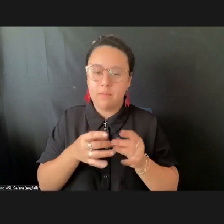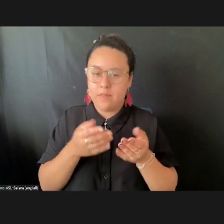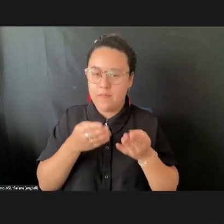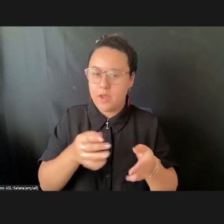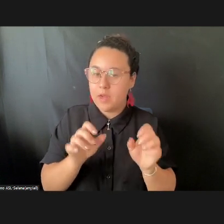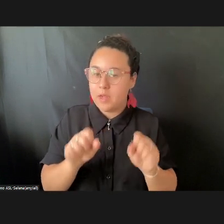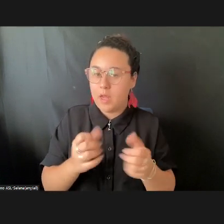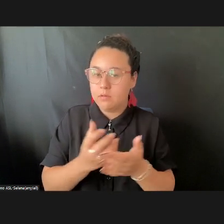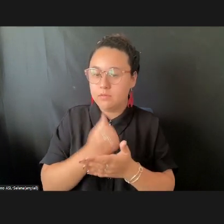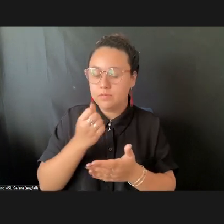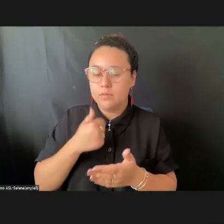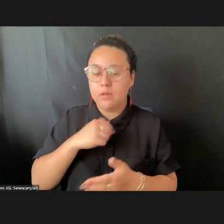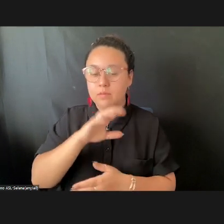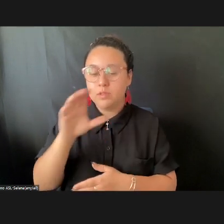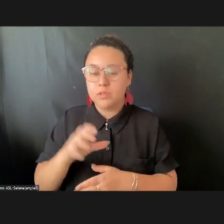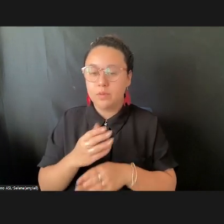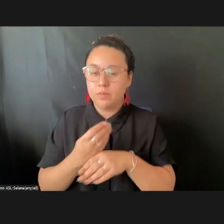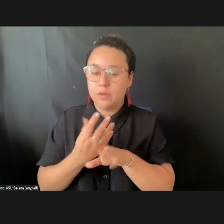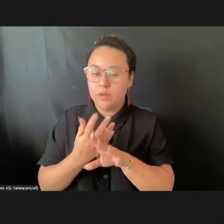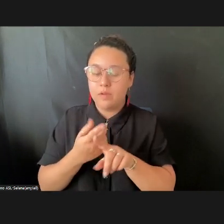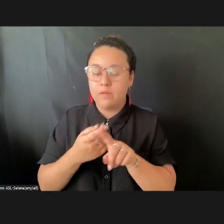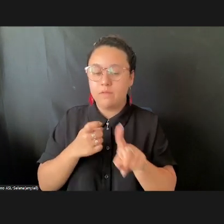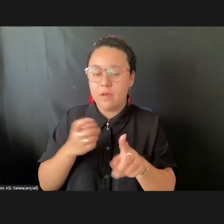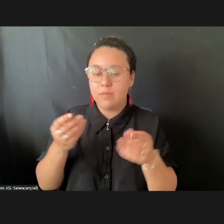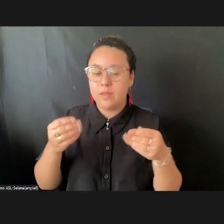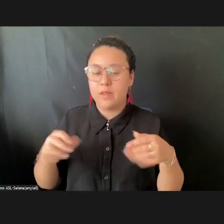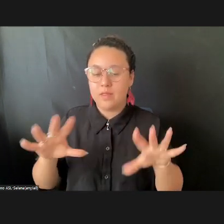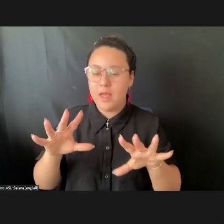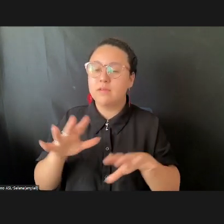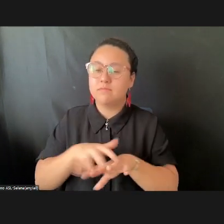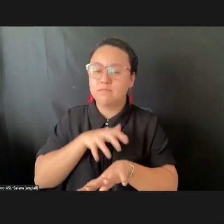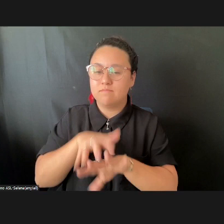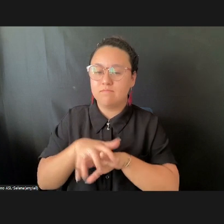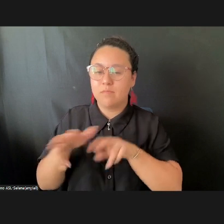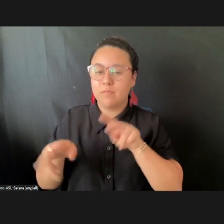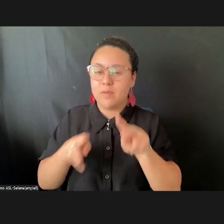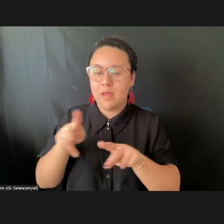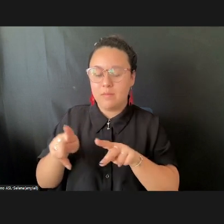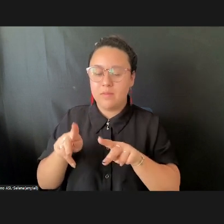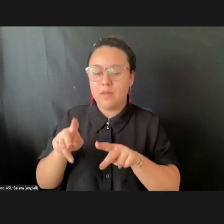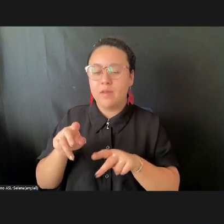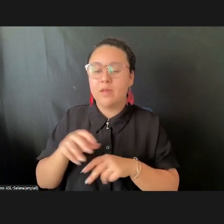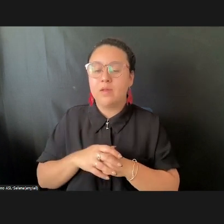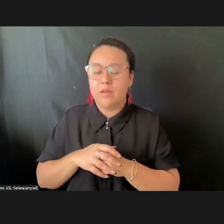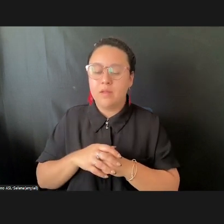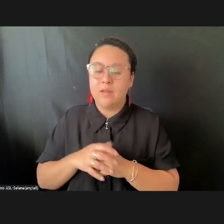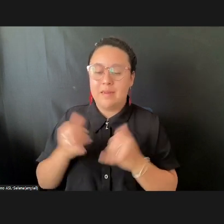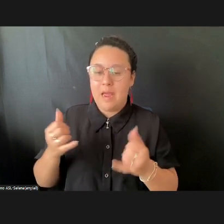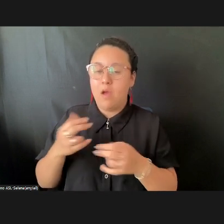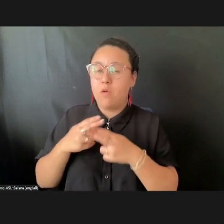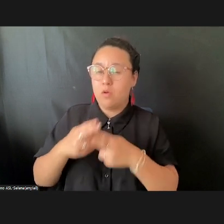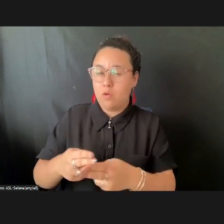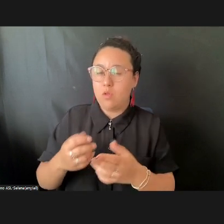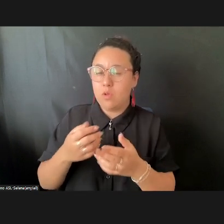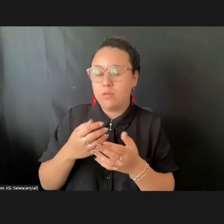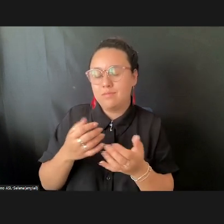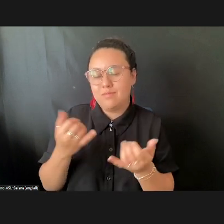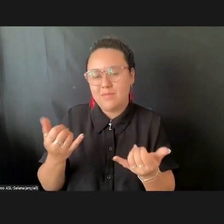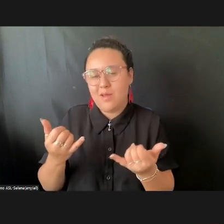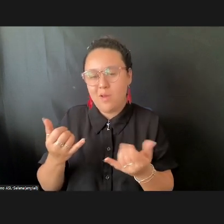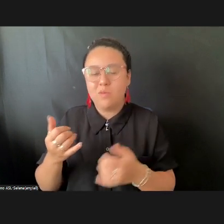I am zooming in from the land of the Nacotchatank, whose descendants belong to the Piscataway people, colonially known as Washington, D.C.